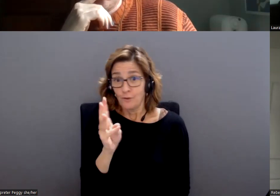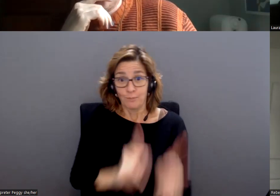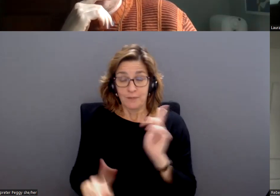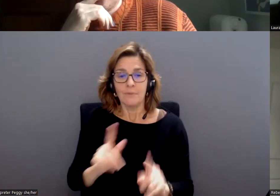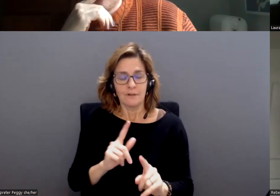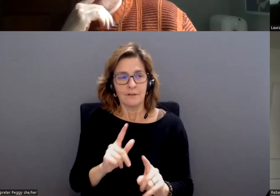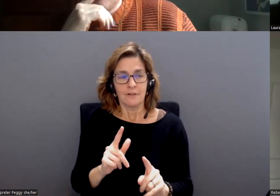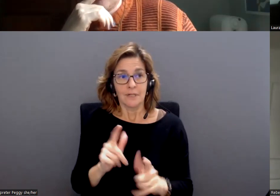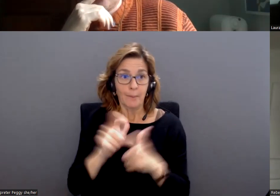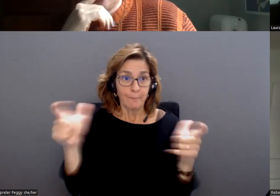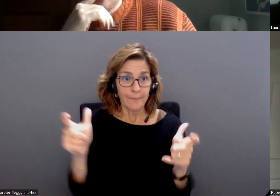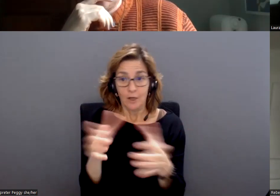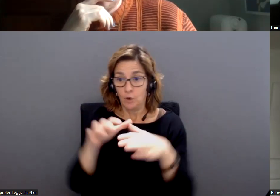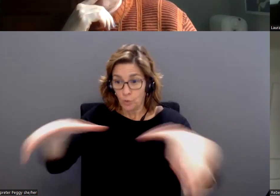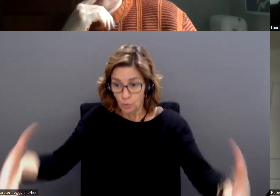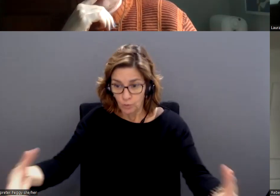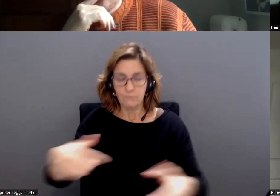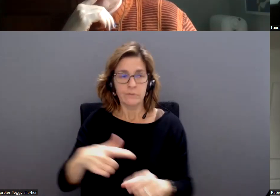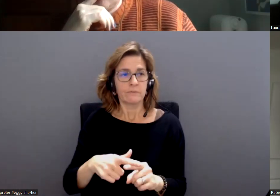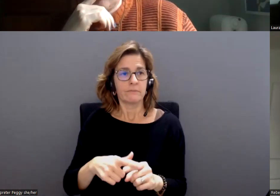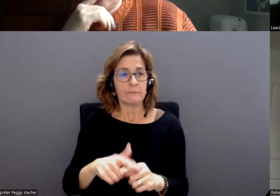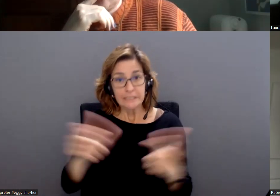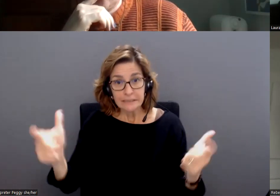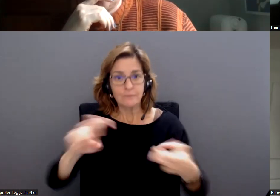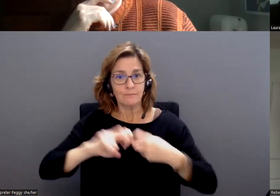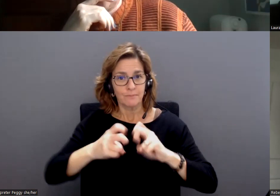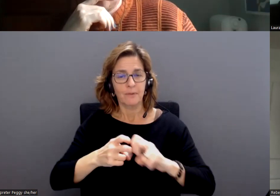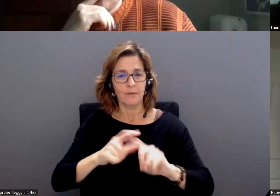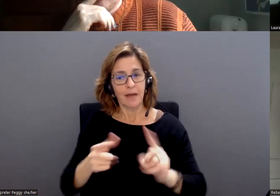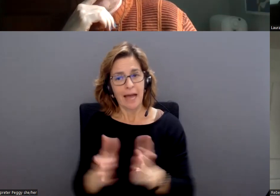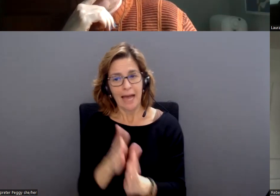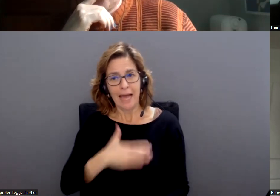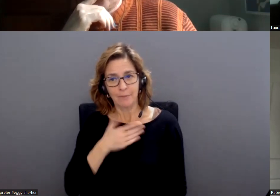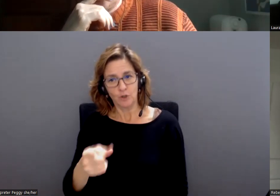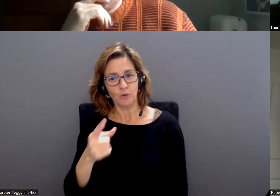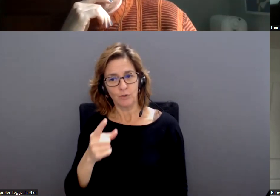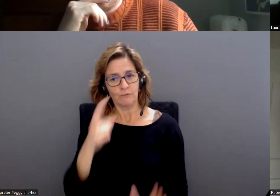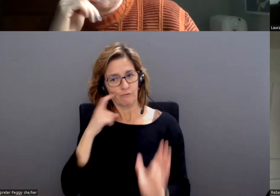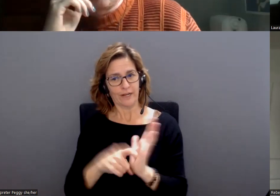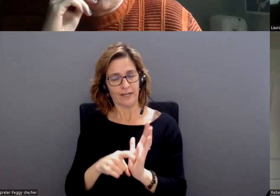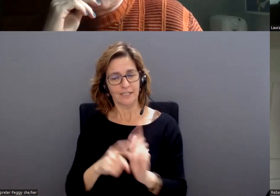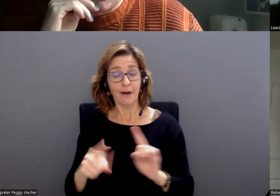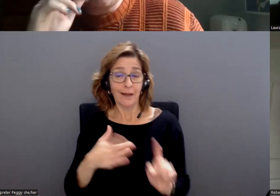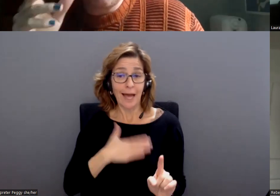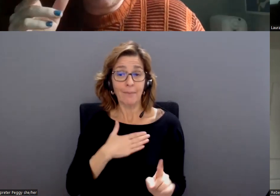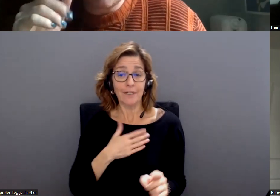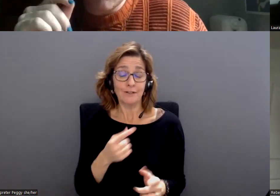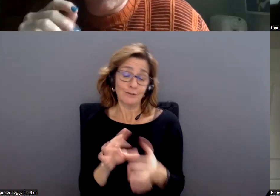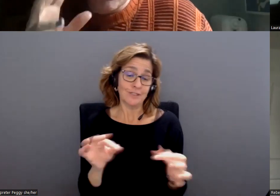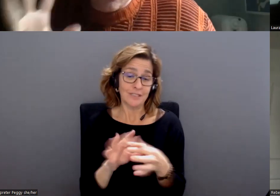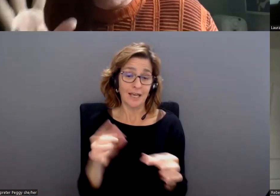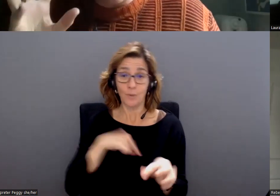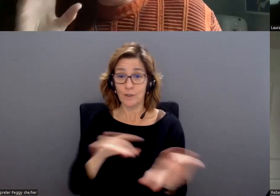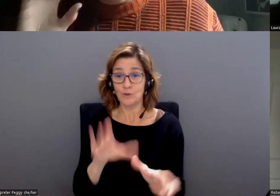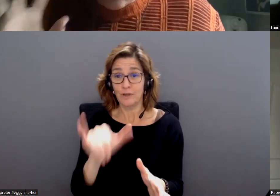as you've named, but I'm very proud to say that we are doing that. I would maybe just